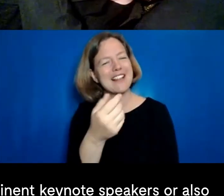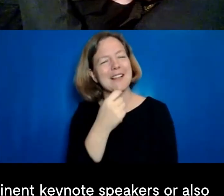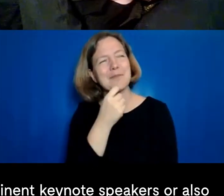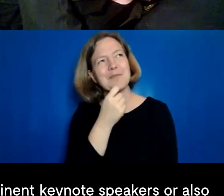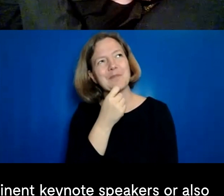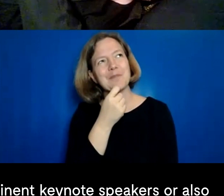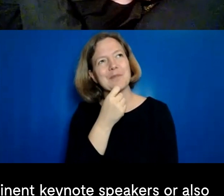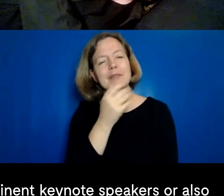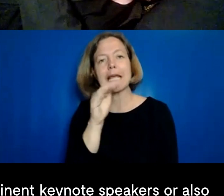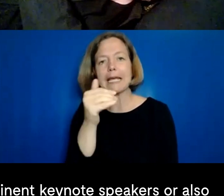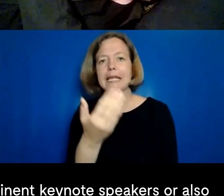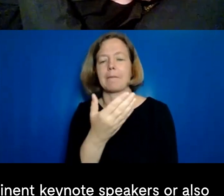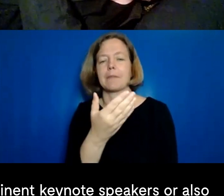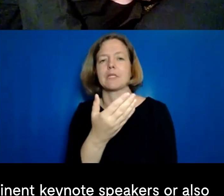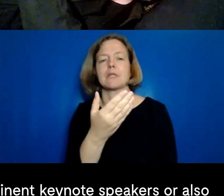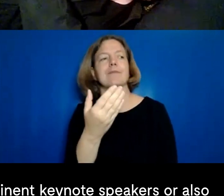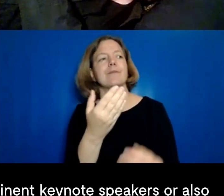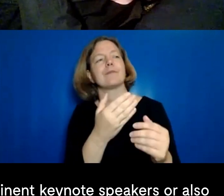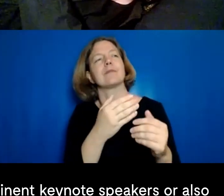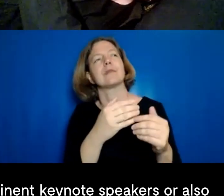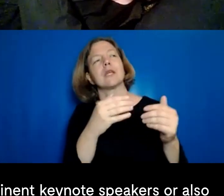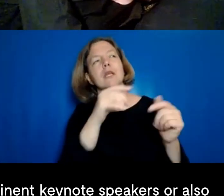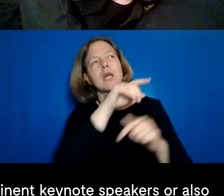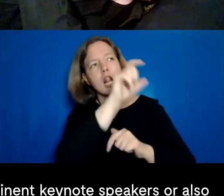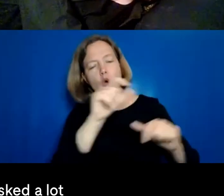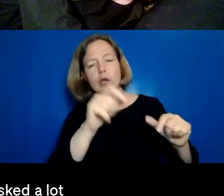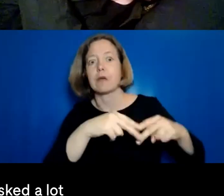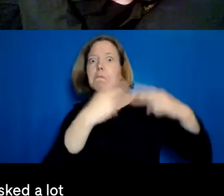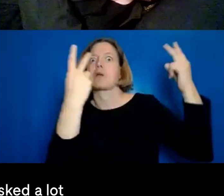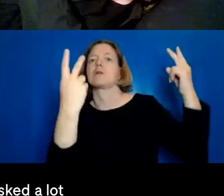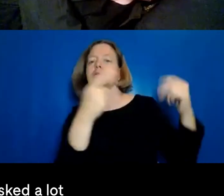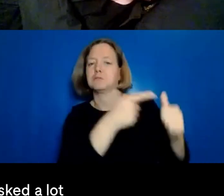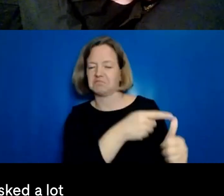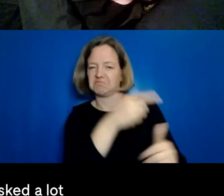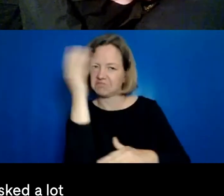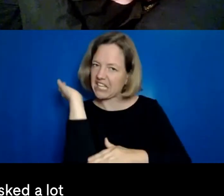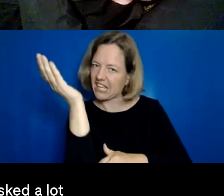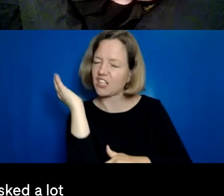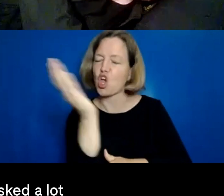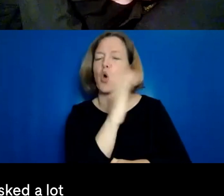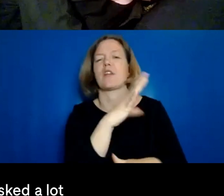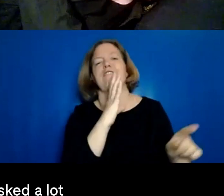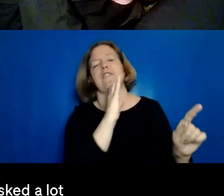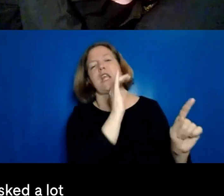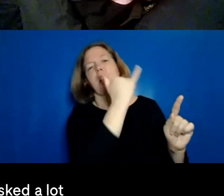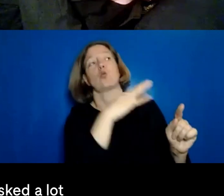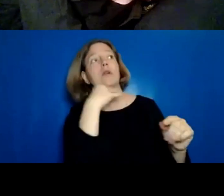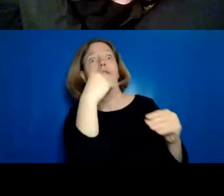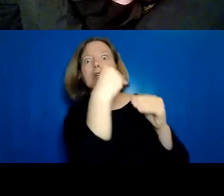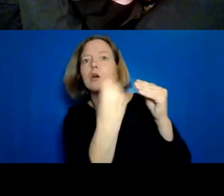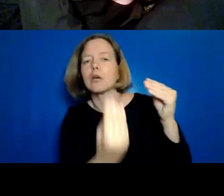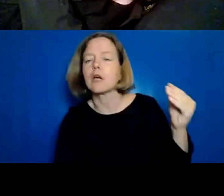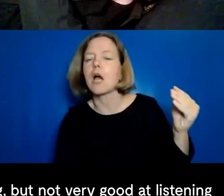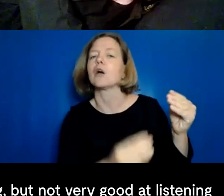are prominent keynote speakers, or also artists who get asked a lot to be part of such